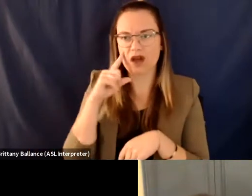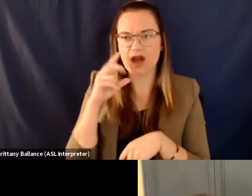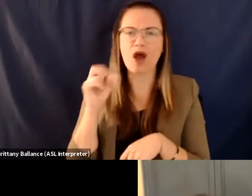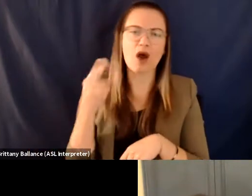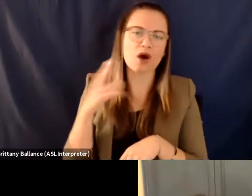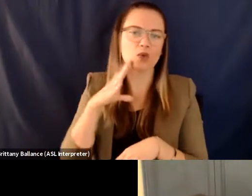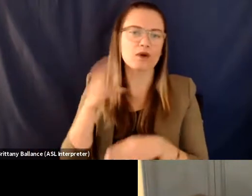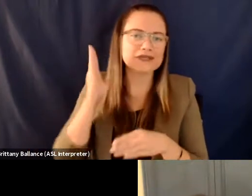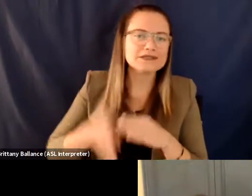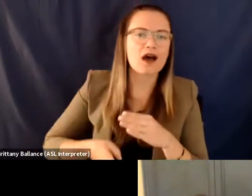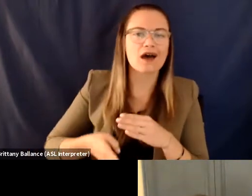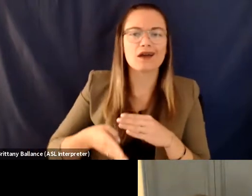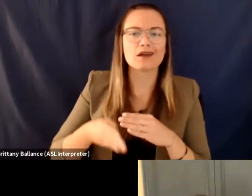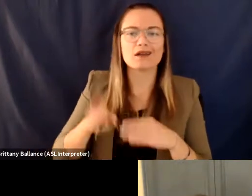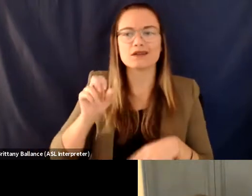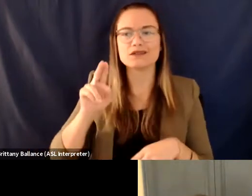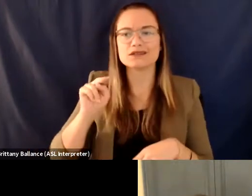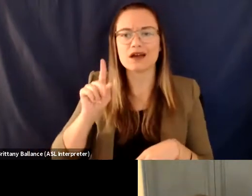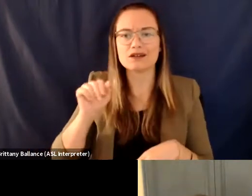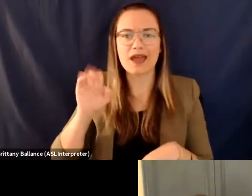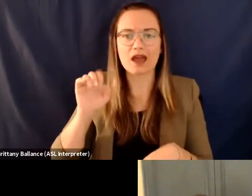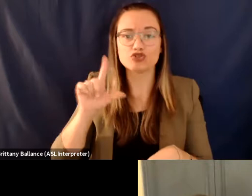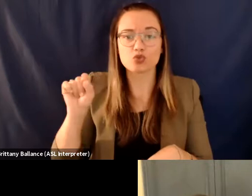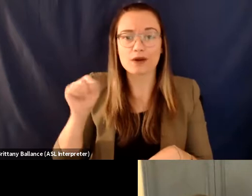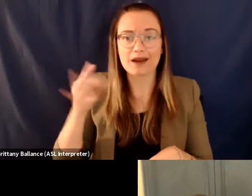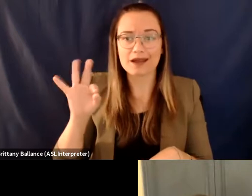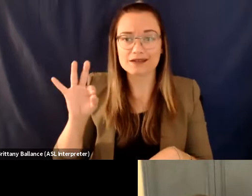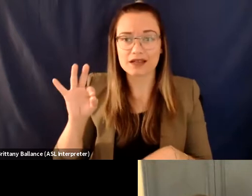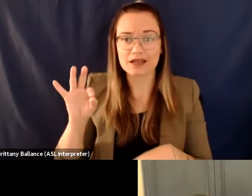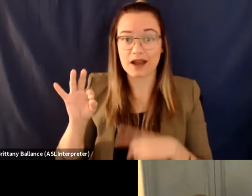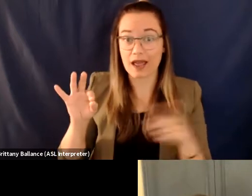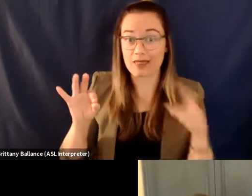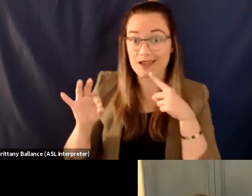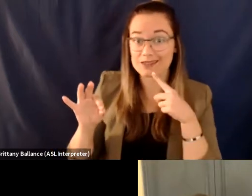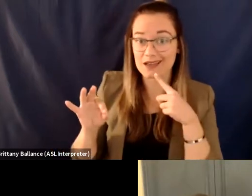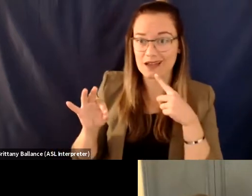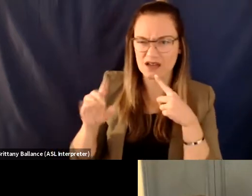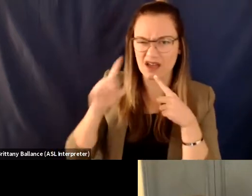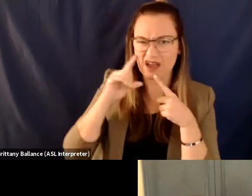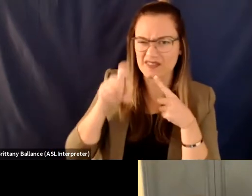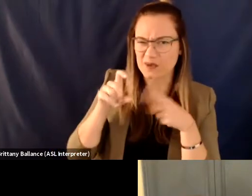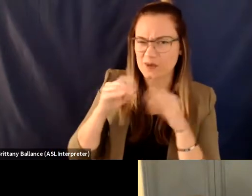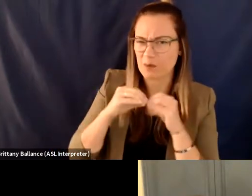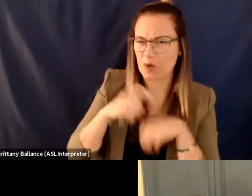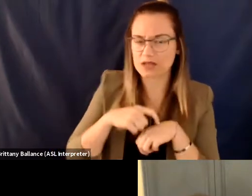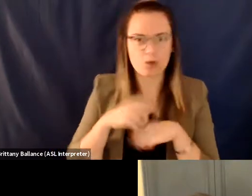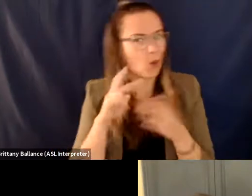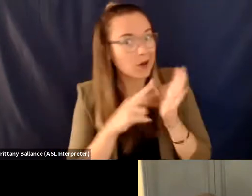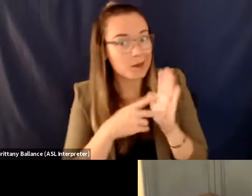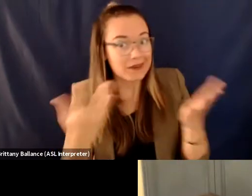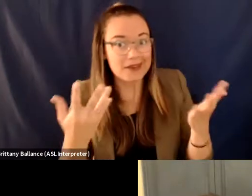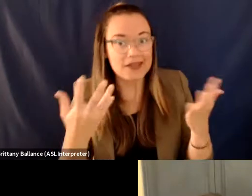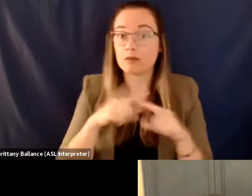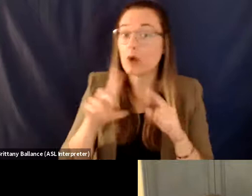done, you know, for Sundance 2019. And they said, we think you need more time. And we're like, what do you mean? But we did need